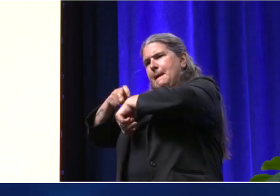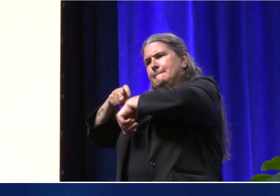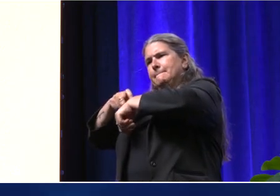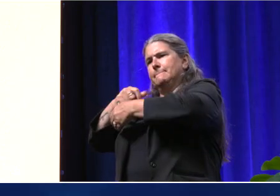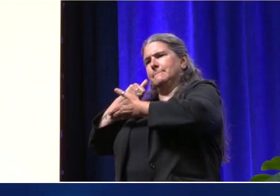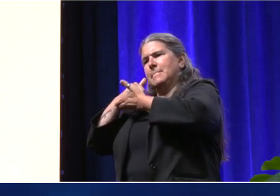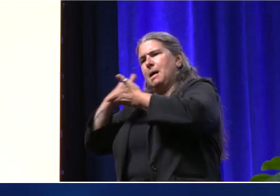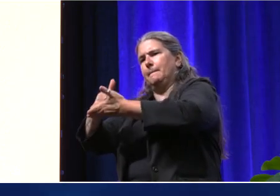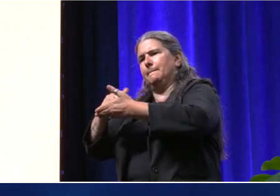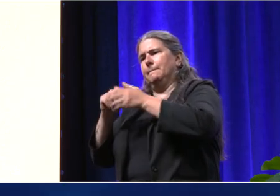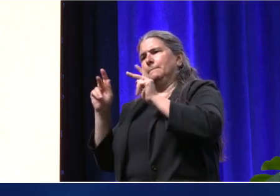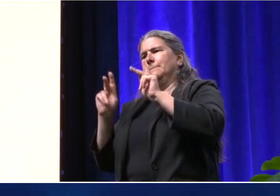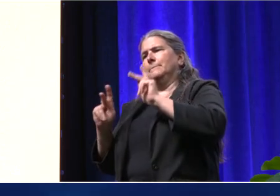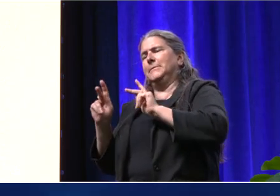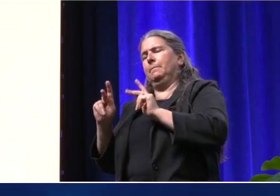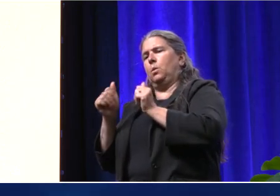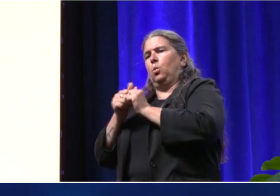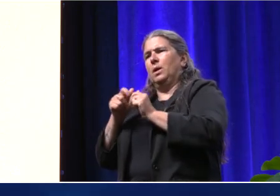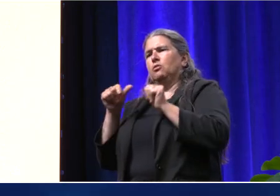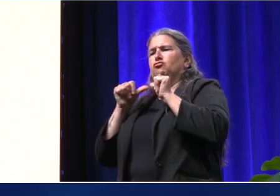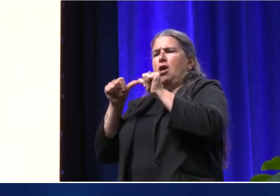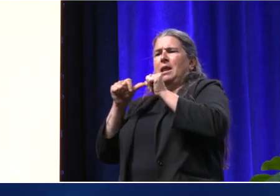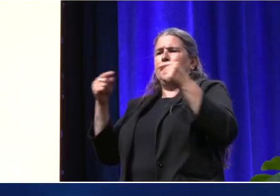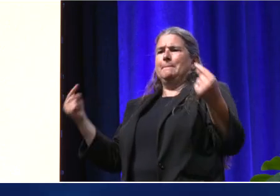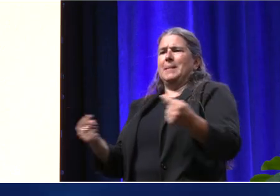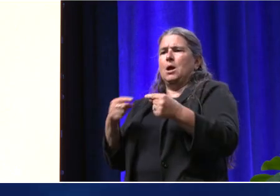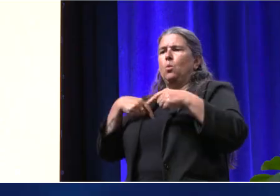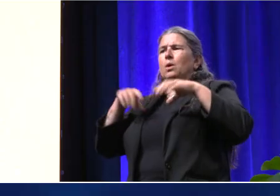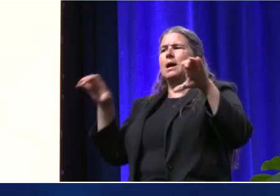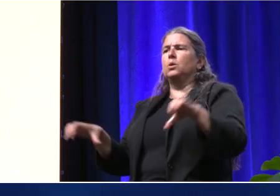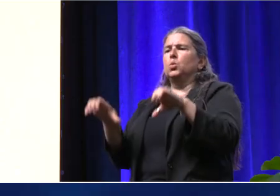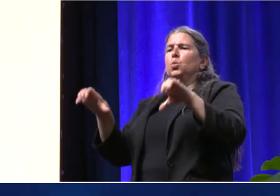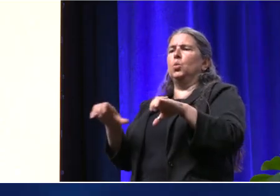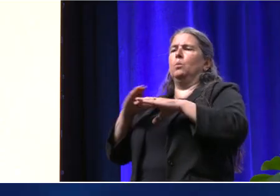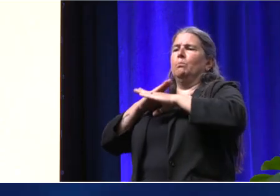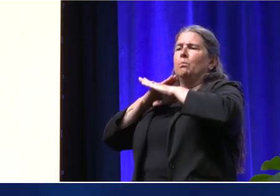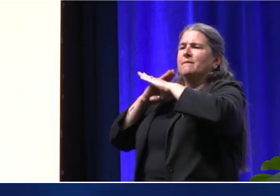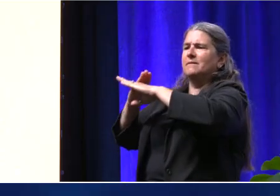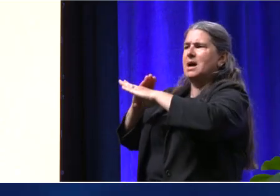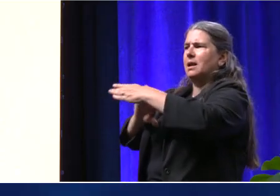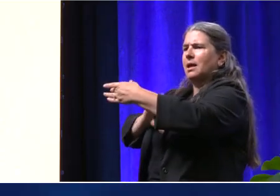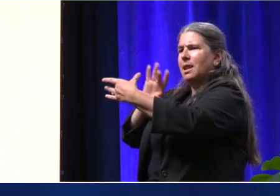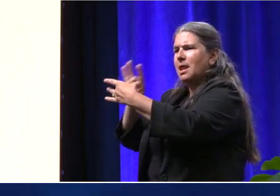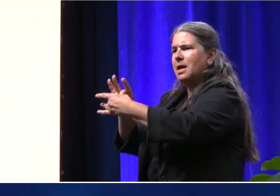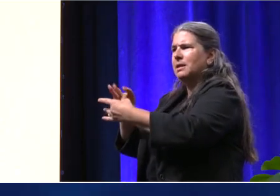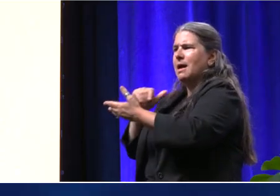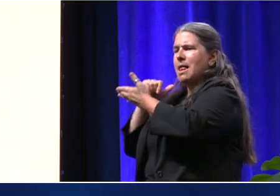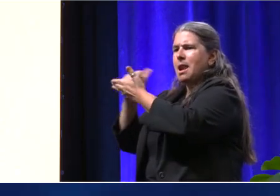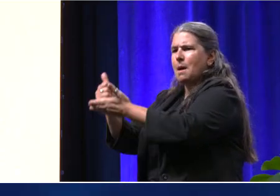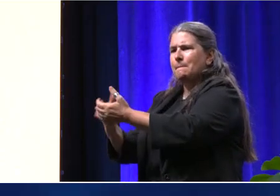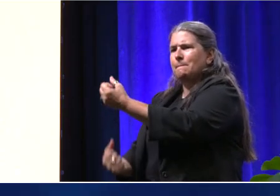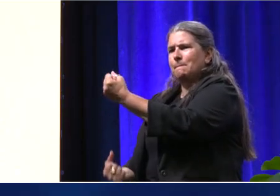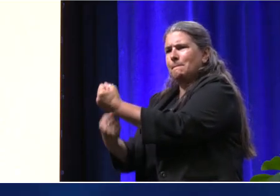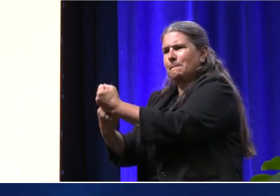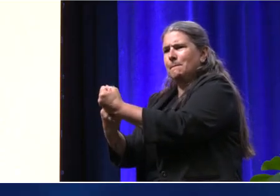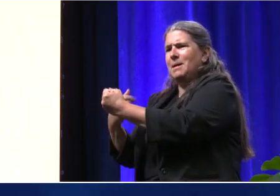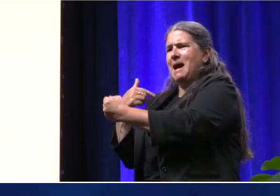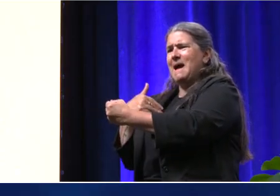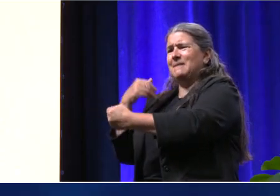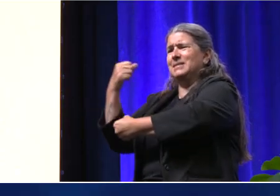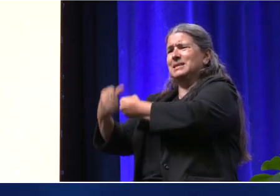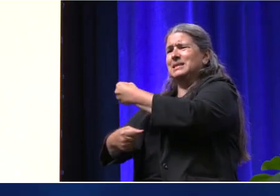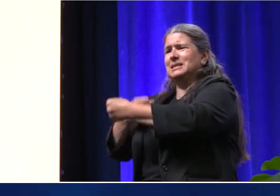time for us to do prevention and to reach out and help. We have years, but we should not be